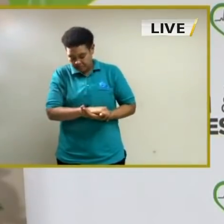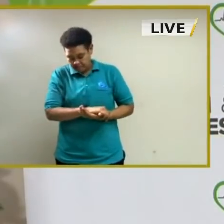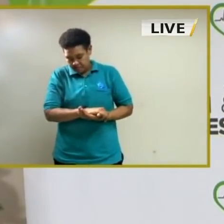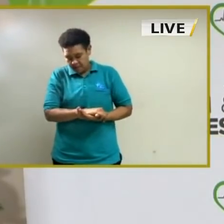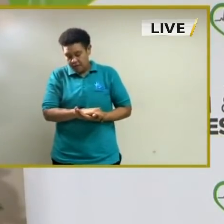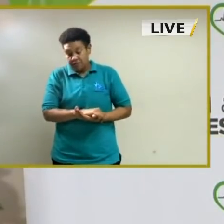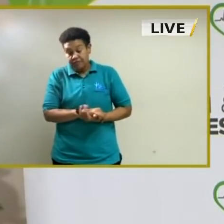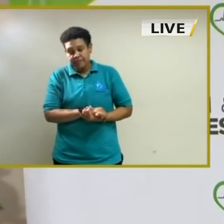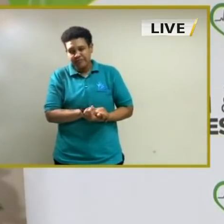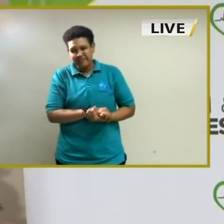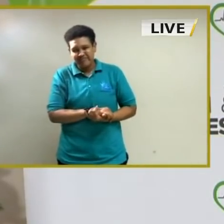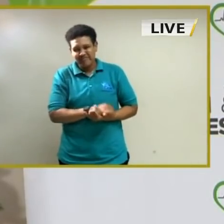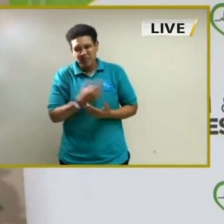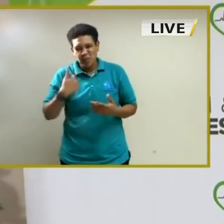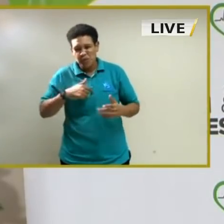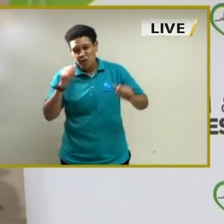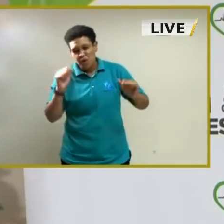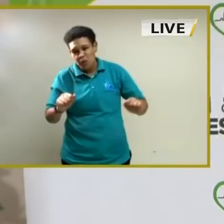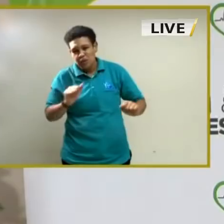we could, I believe,